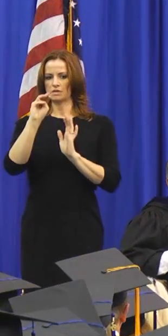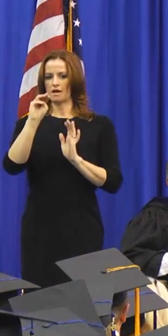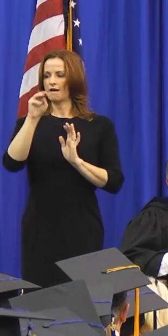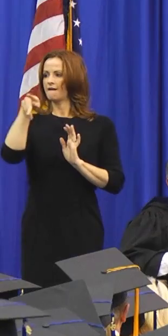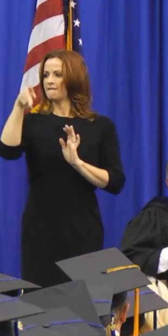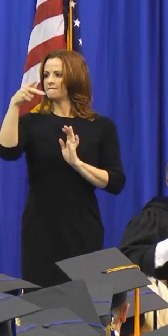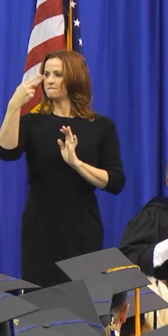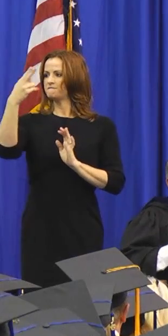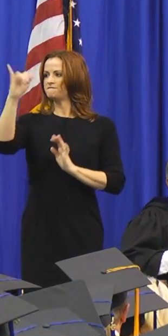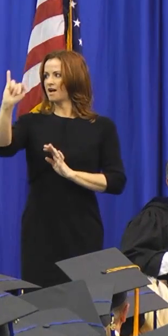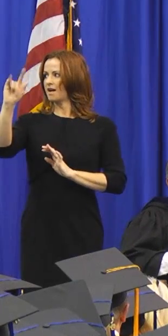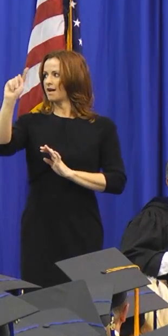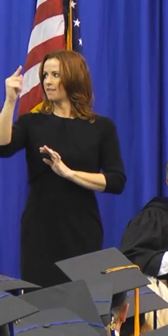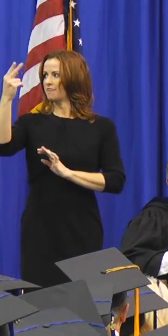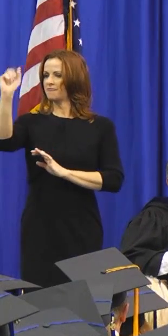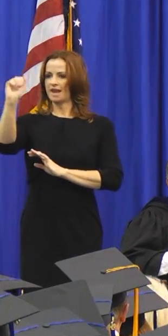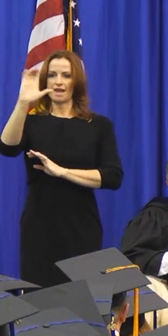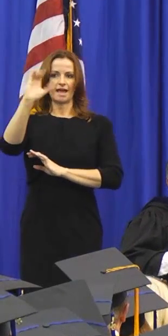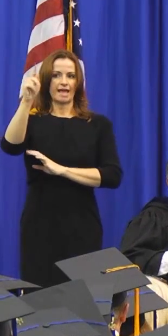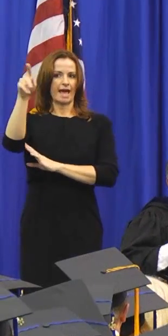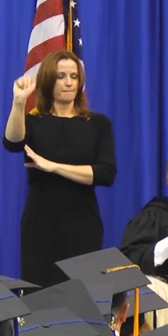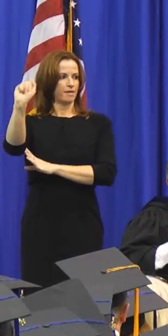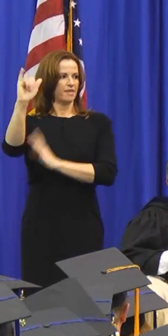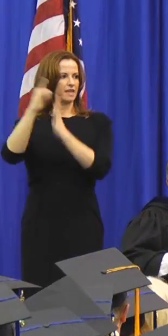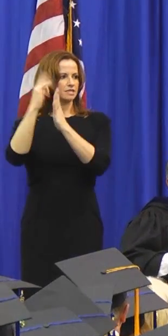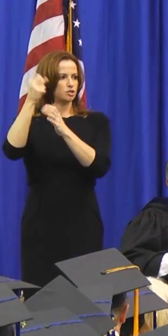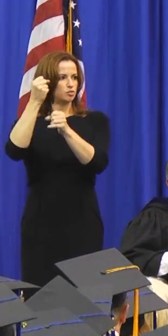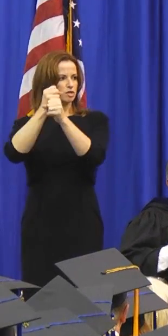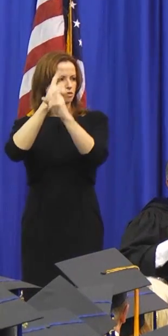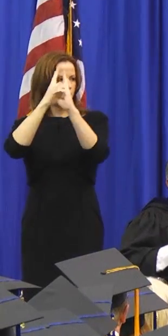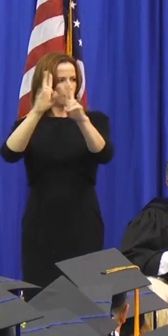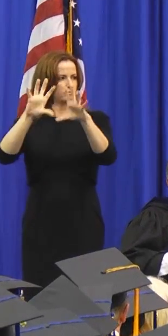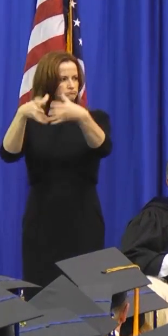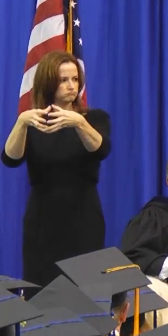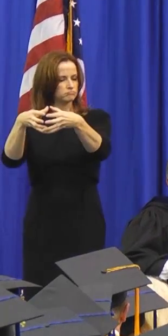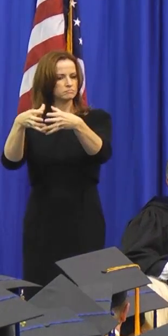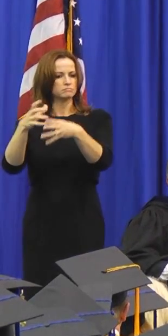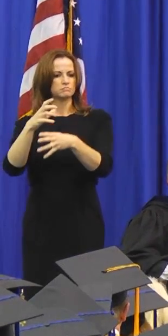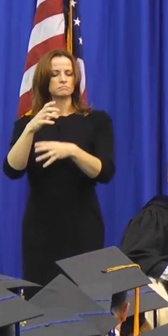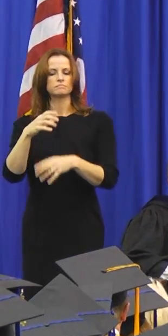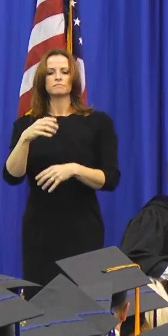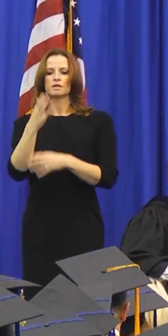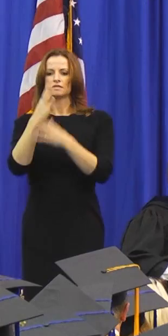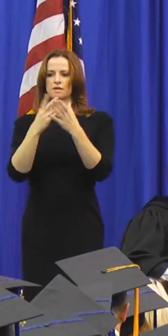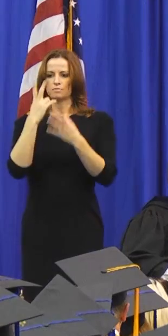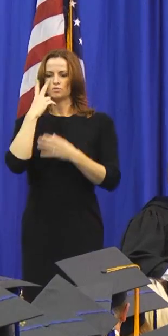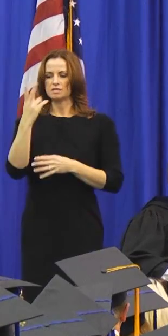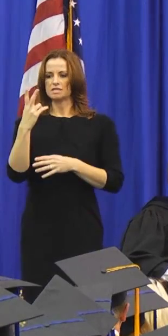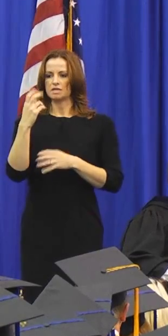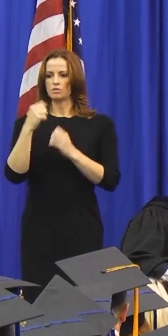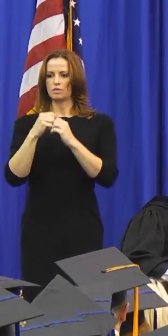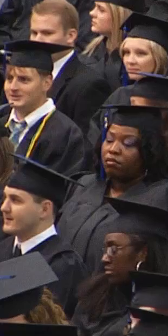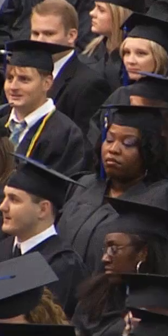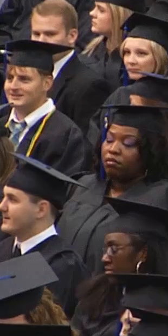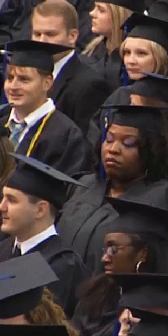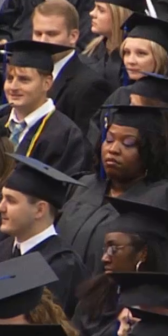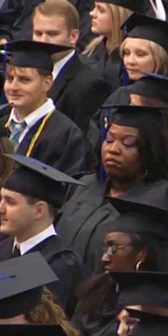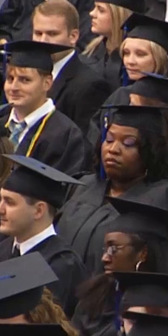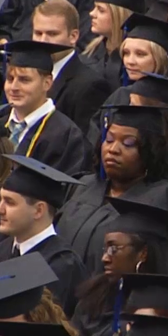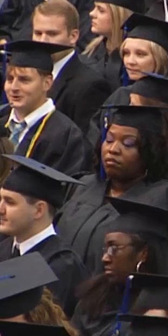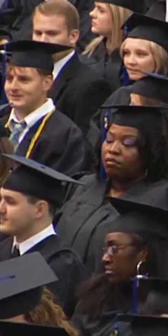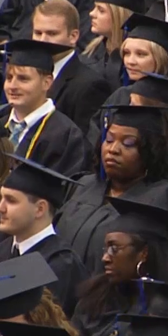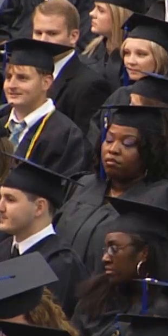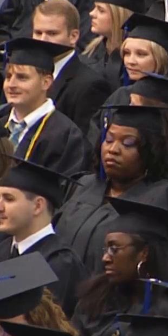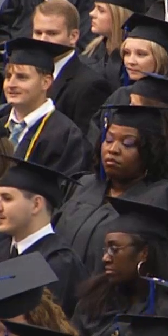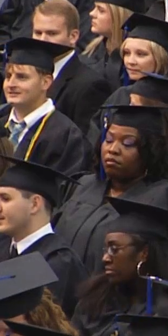honor society for two-year colleges. Some are wearing gold and green honor cords. These honor